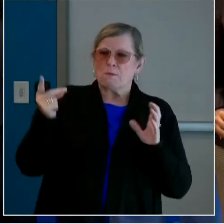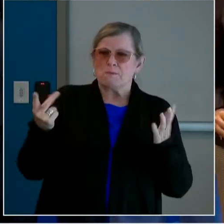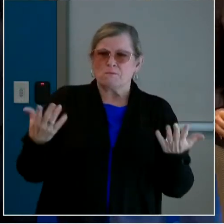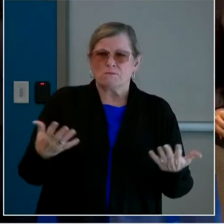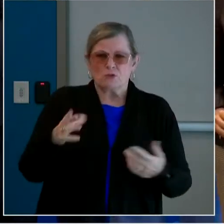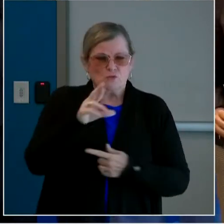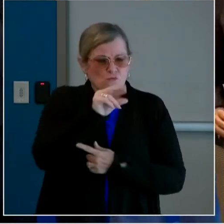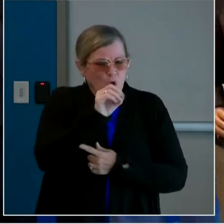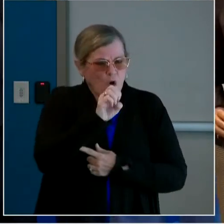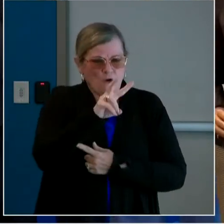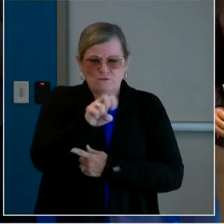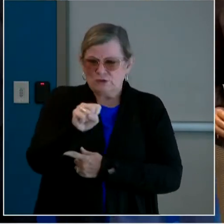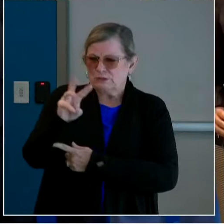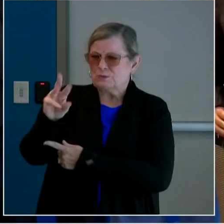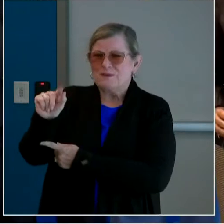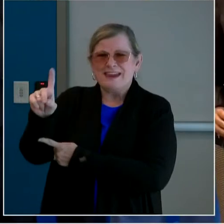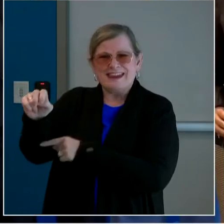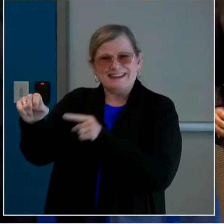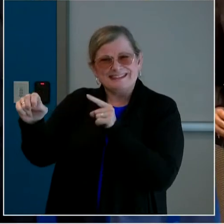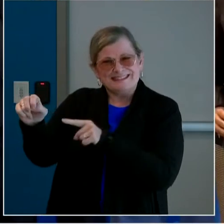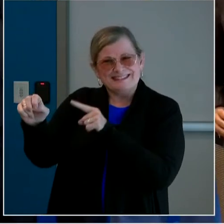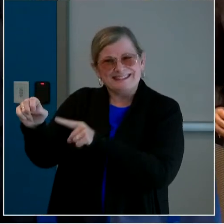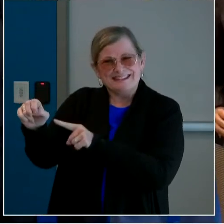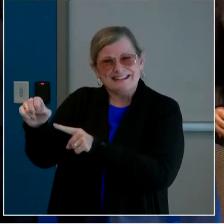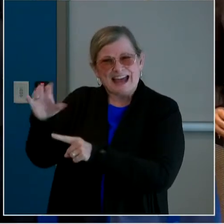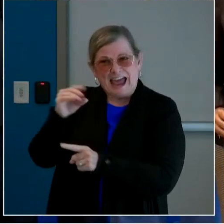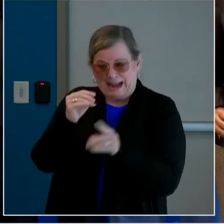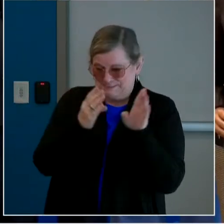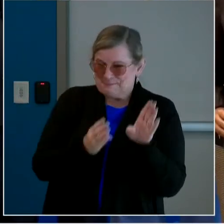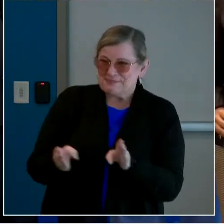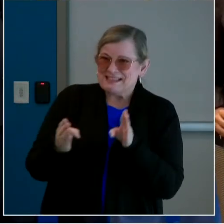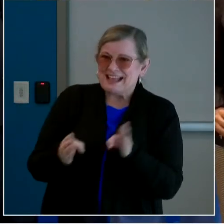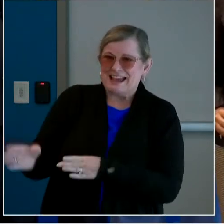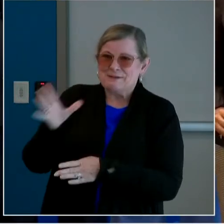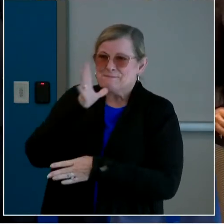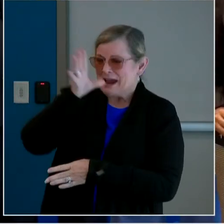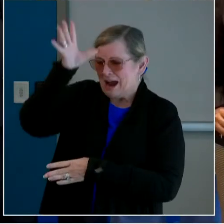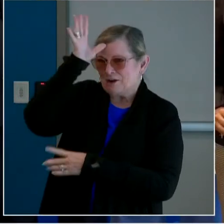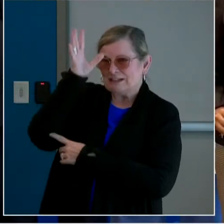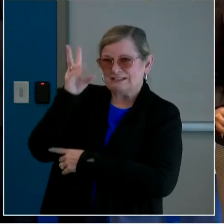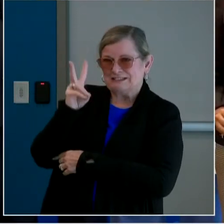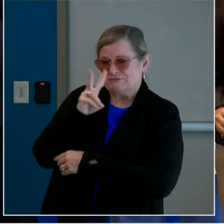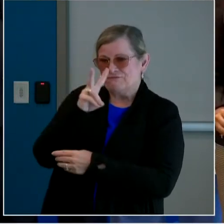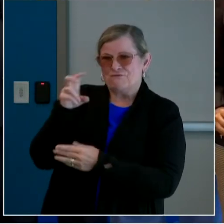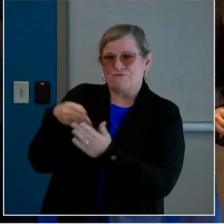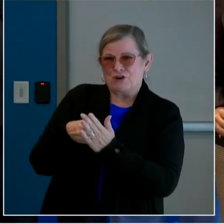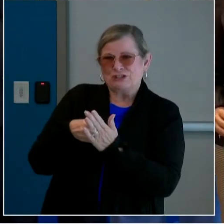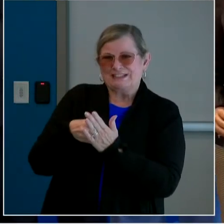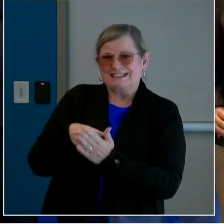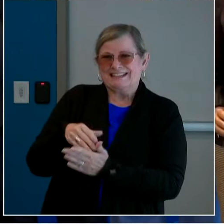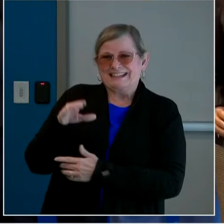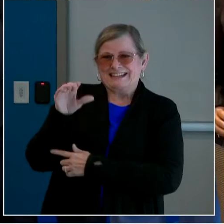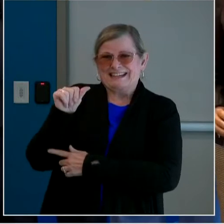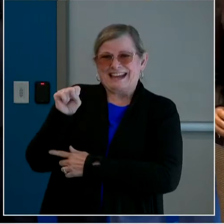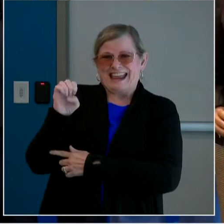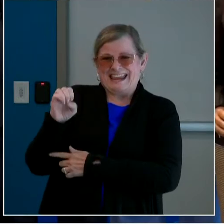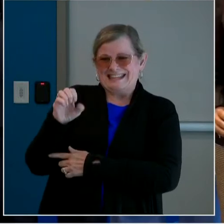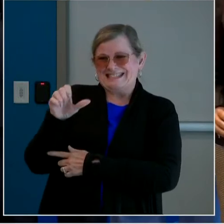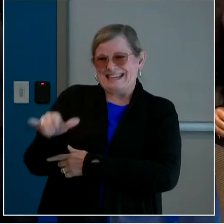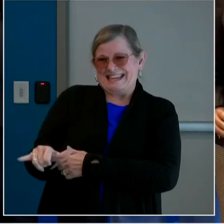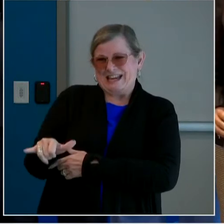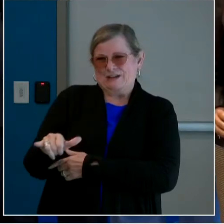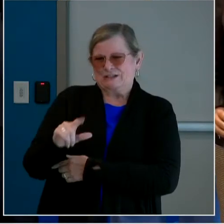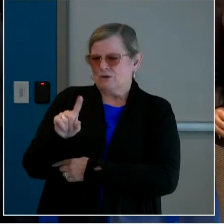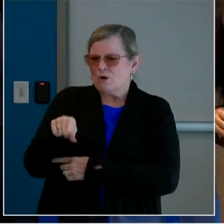the beginning. We know that this decision will fall hardest on those with the fewest resources.